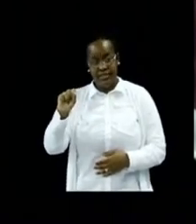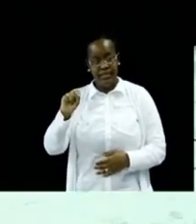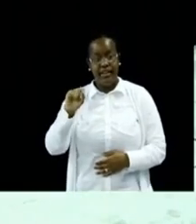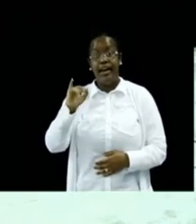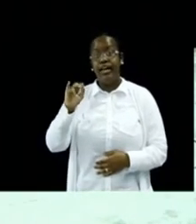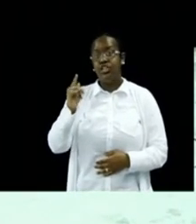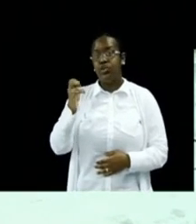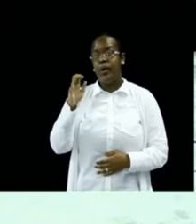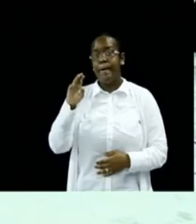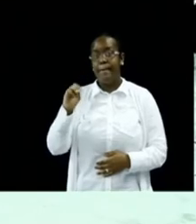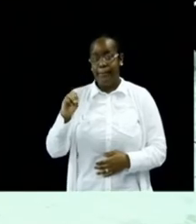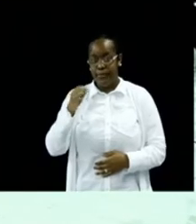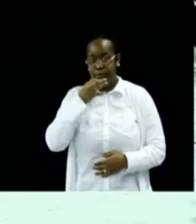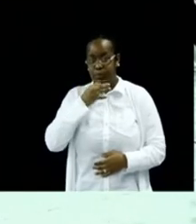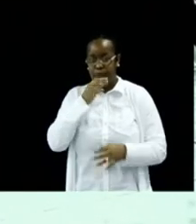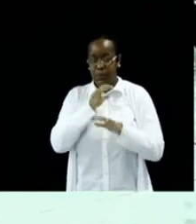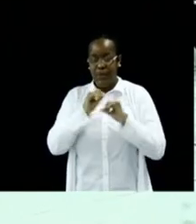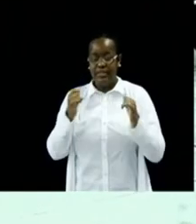President.